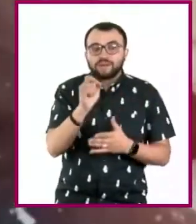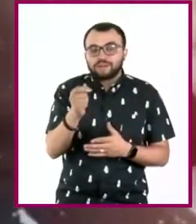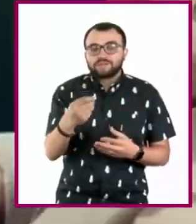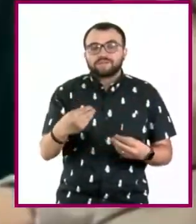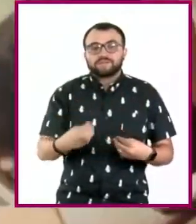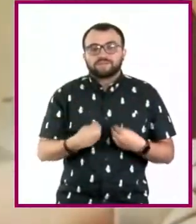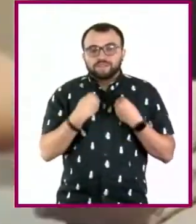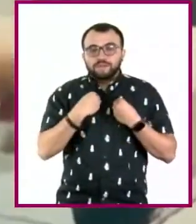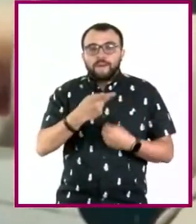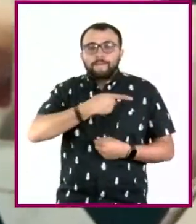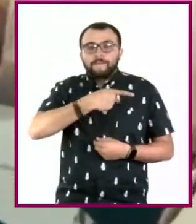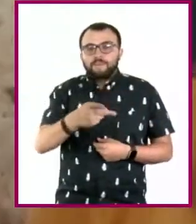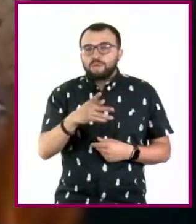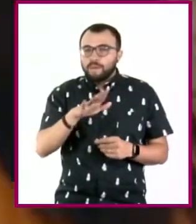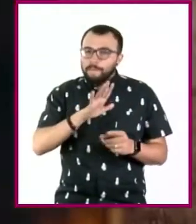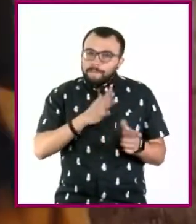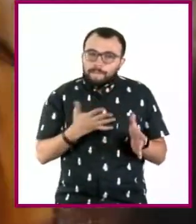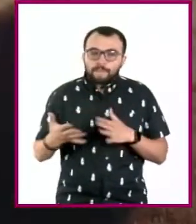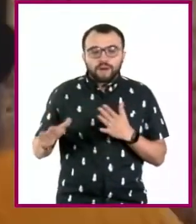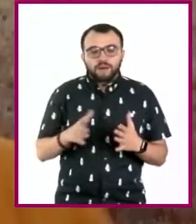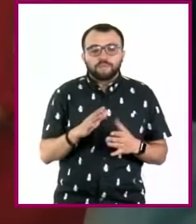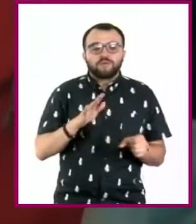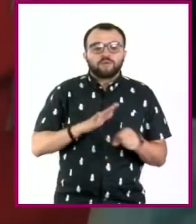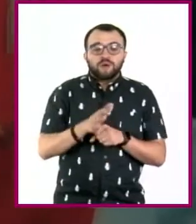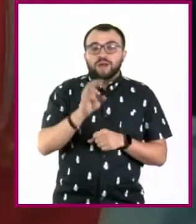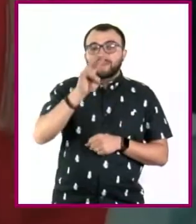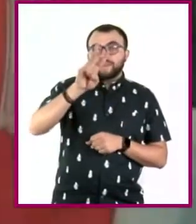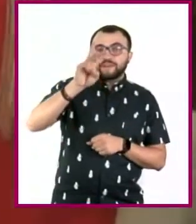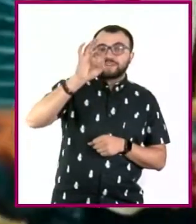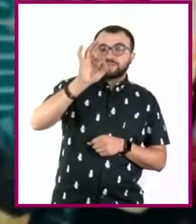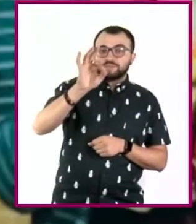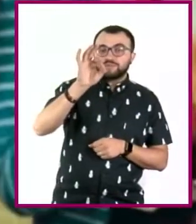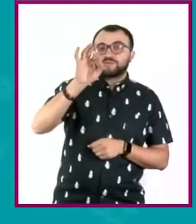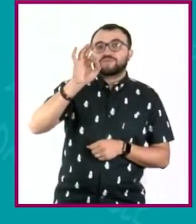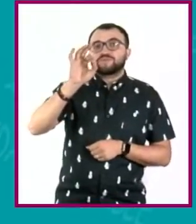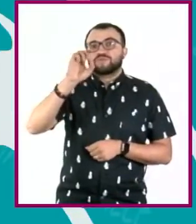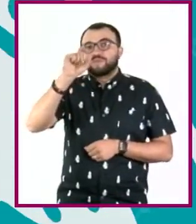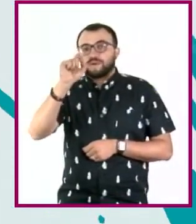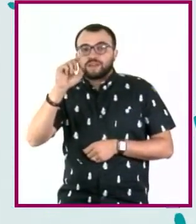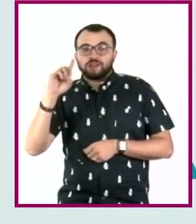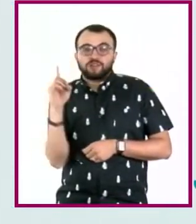pobreza moderada, con unos ingresos inferiores a $3.20 al día.